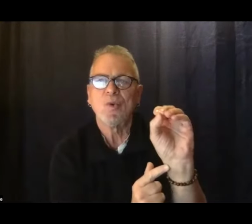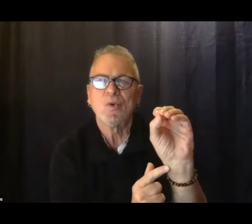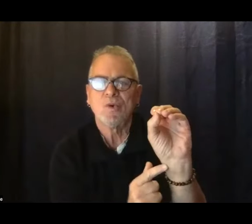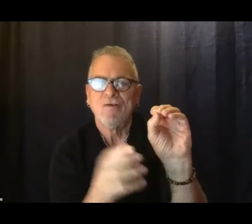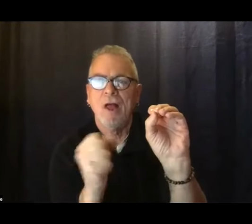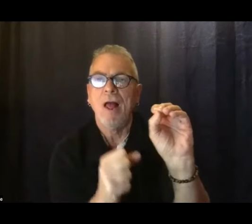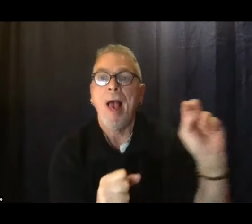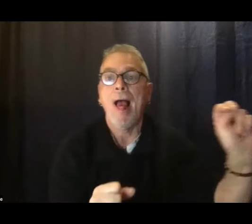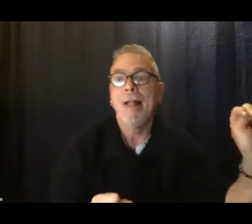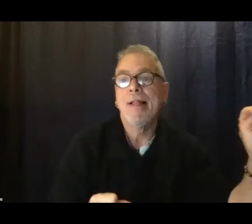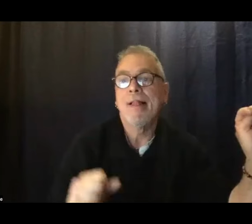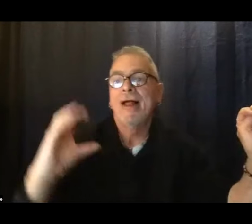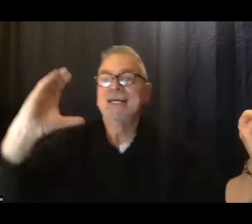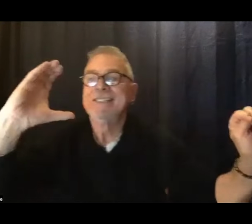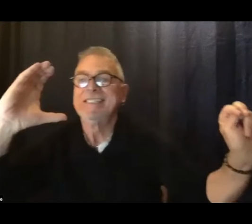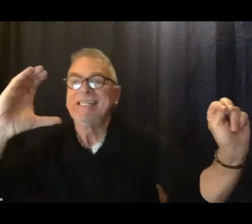That's pretty quick.